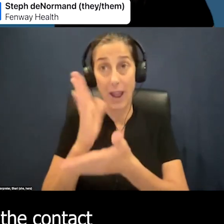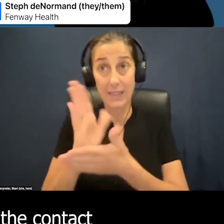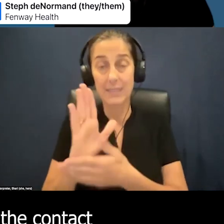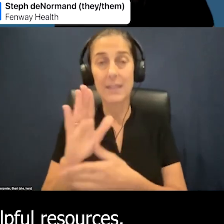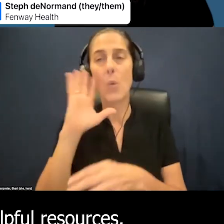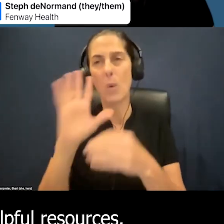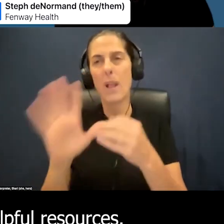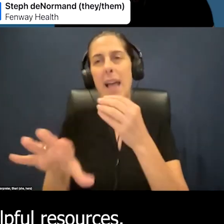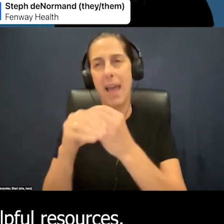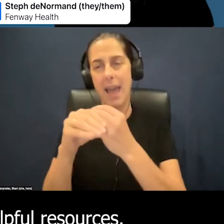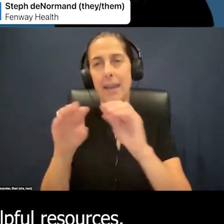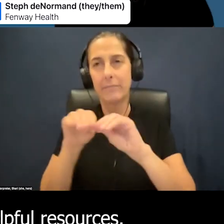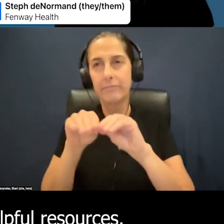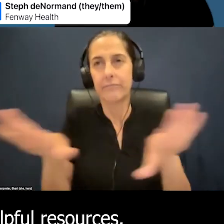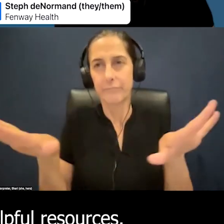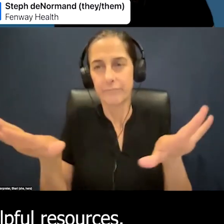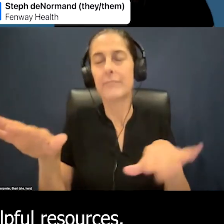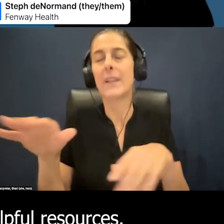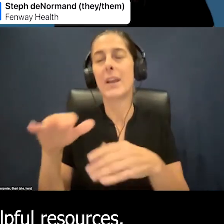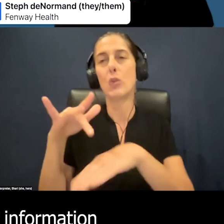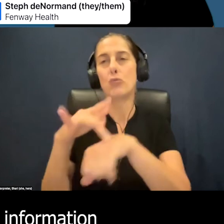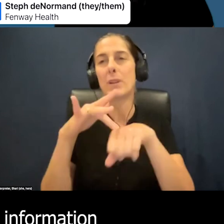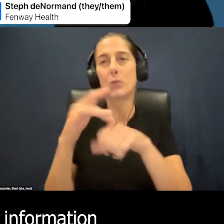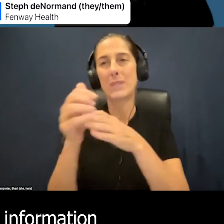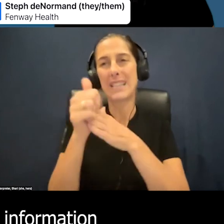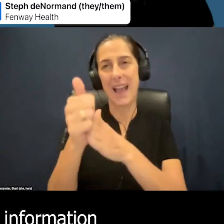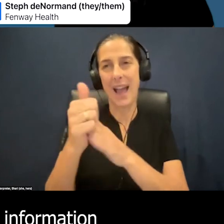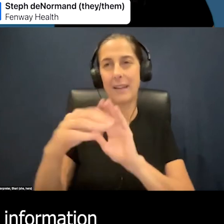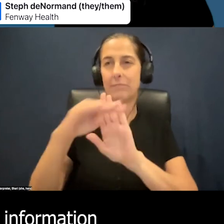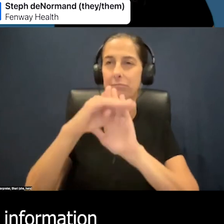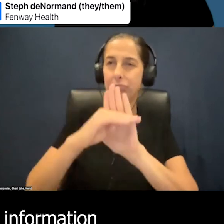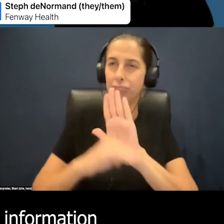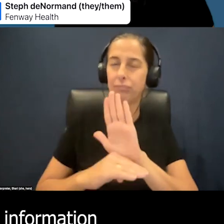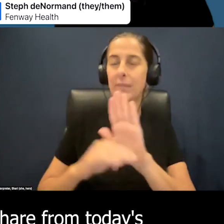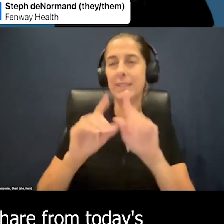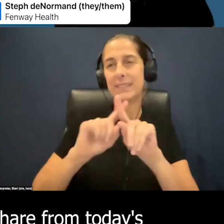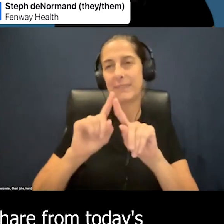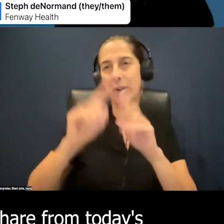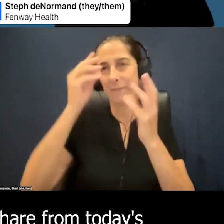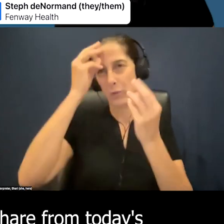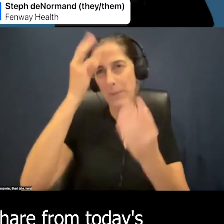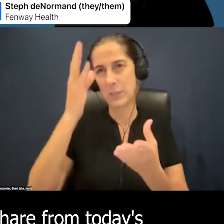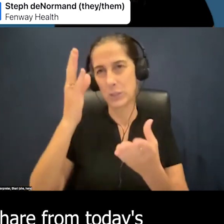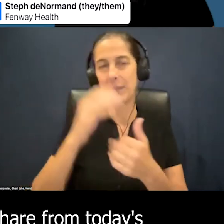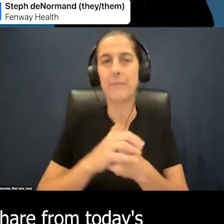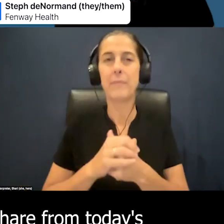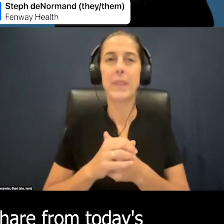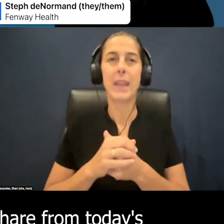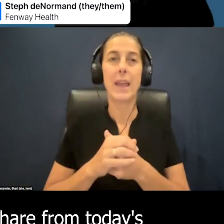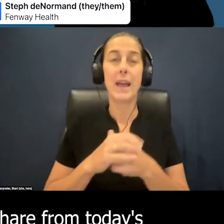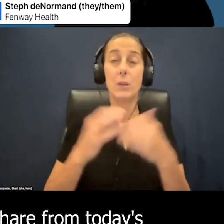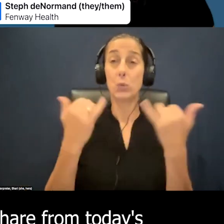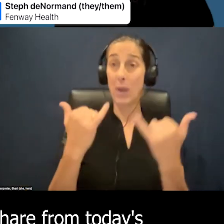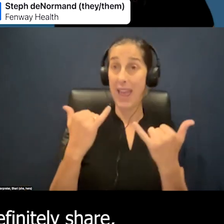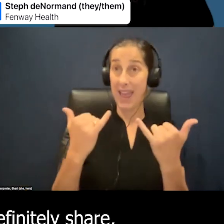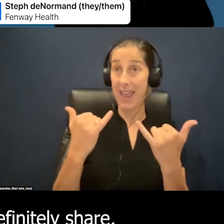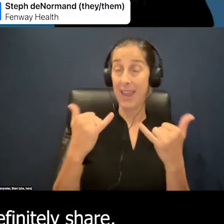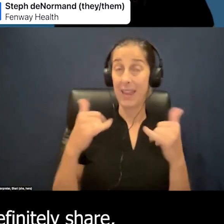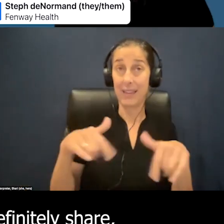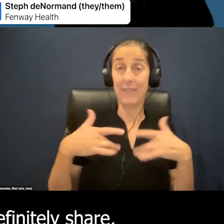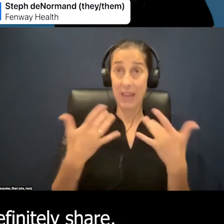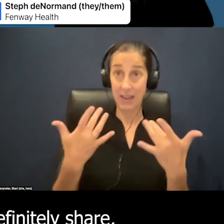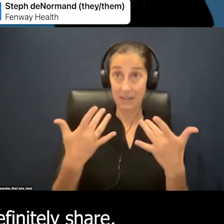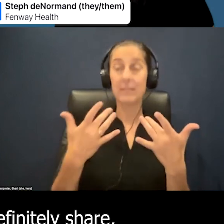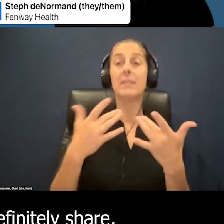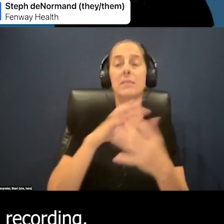the contact information of helpful resources and whatever information we are allowed to share from today's event, we